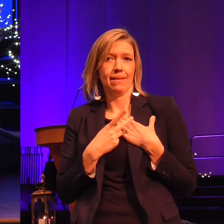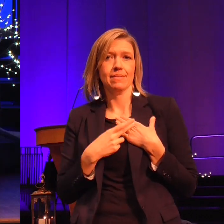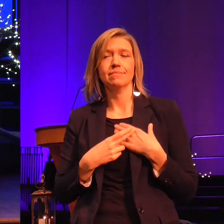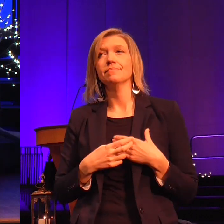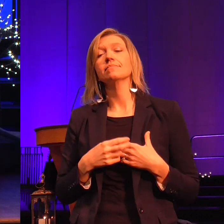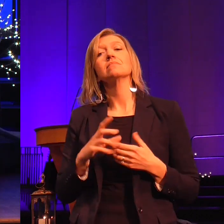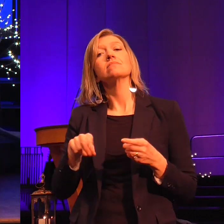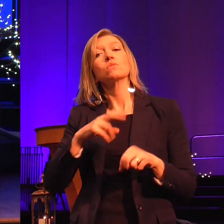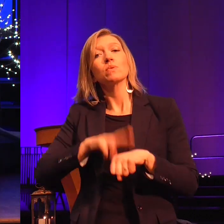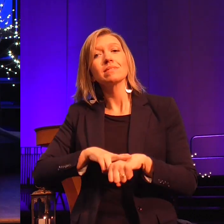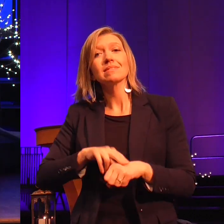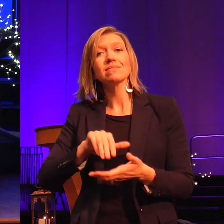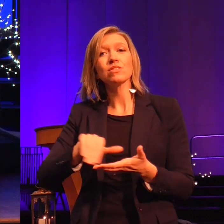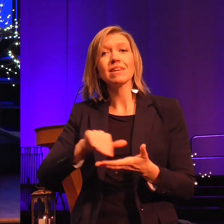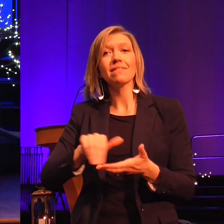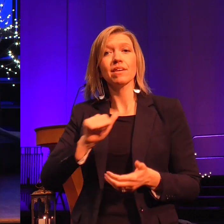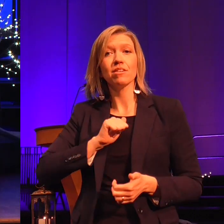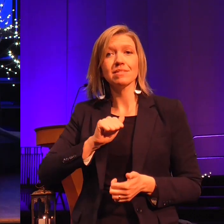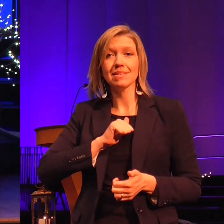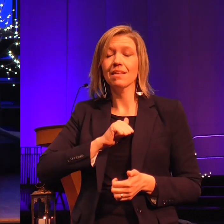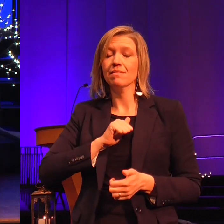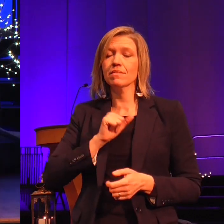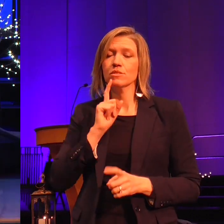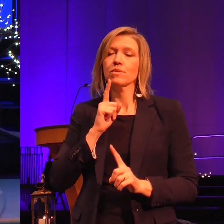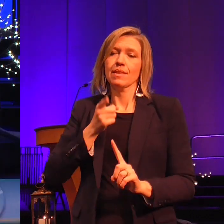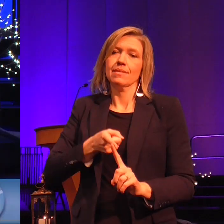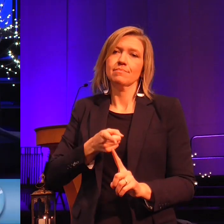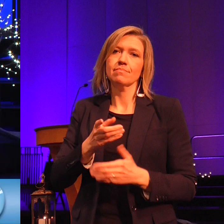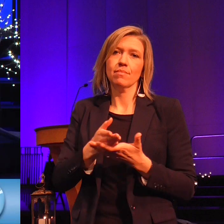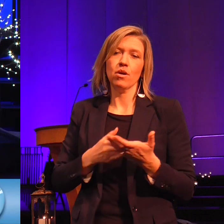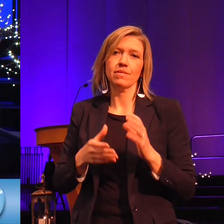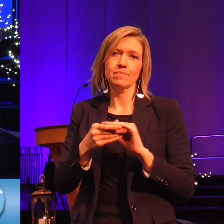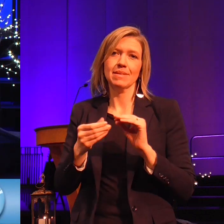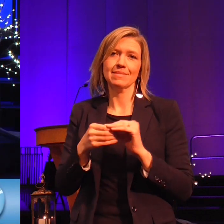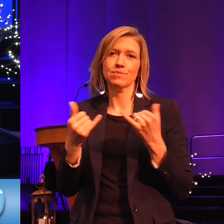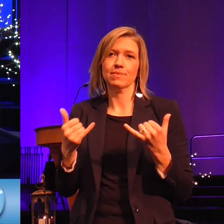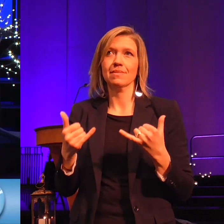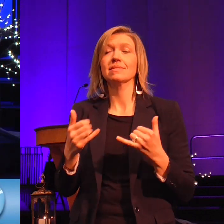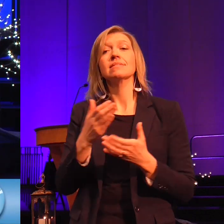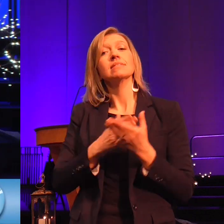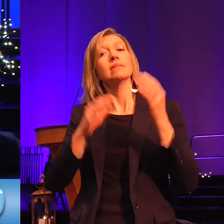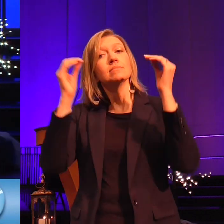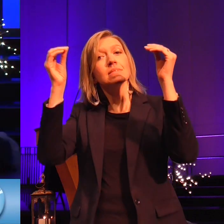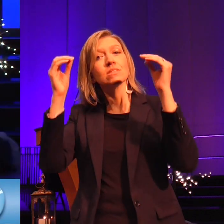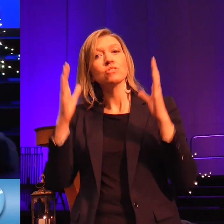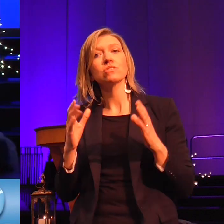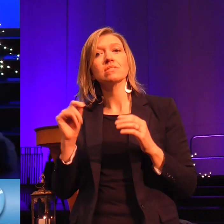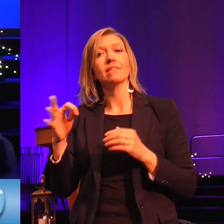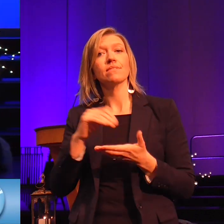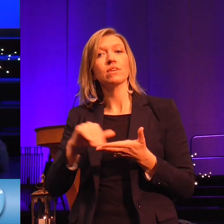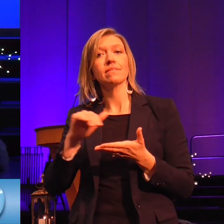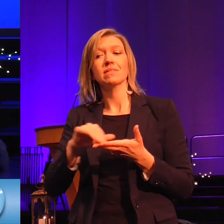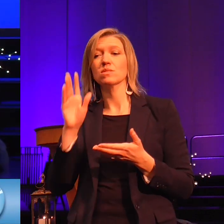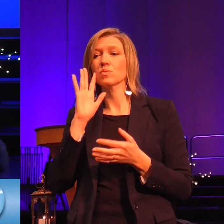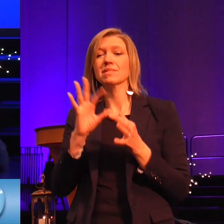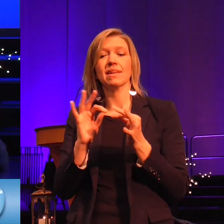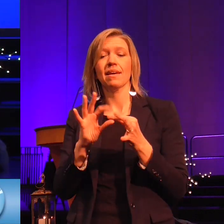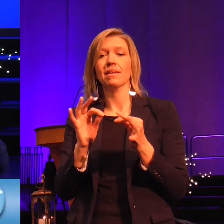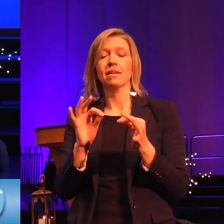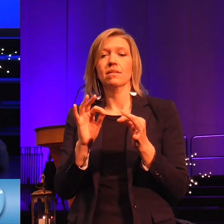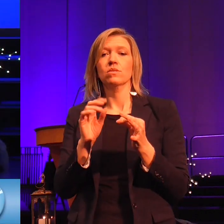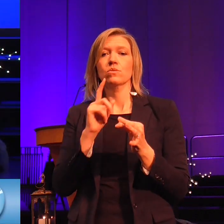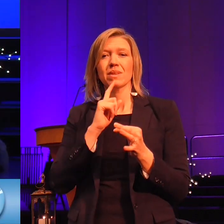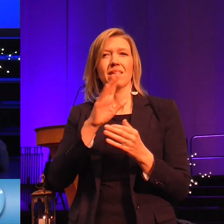forgiving ourselves has been woven through today. Some teachers of forgiveness say that all forgiveness is really of the